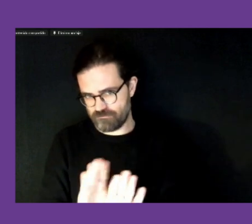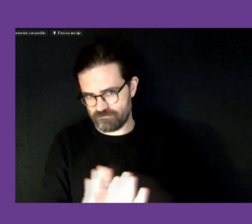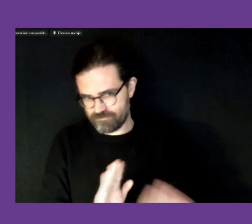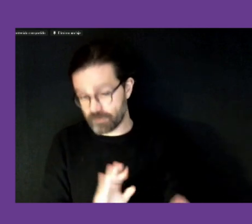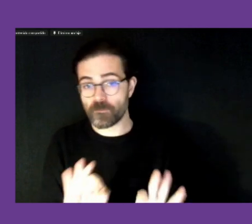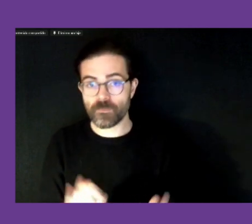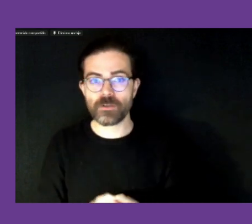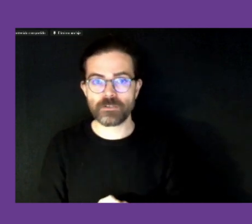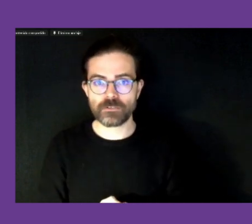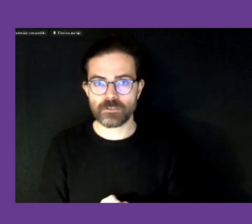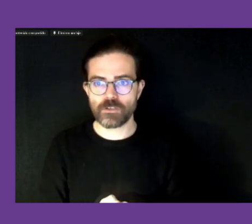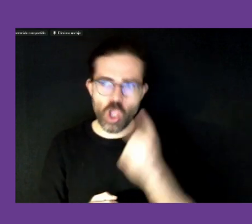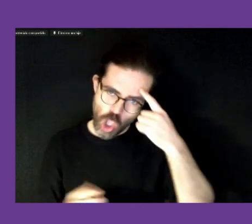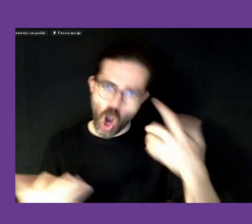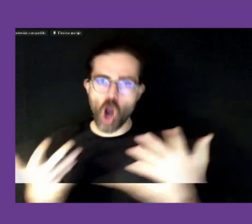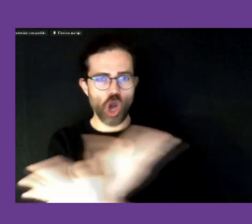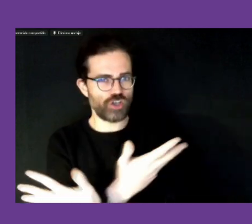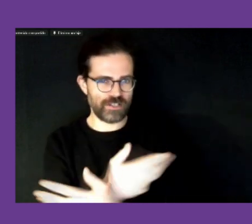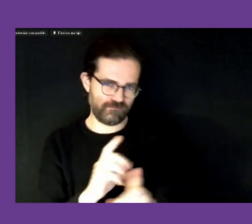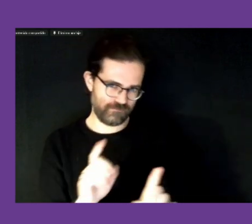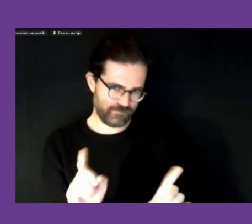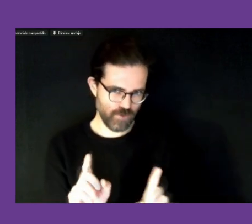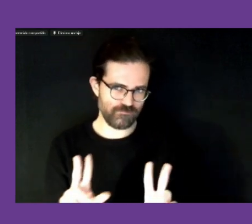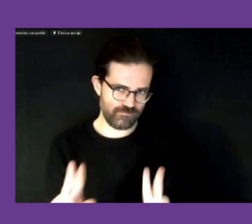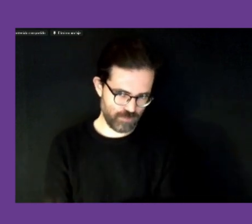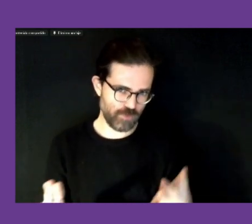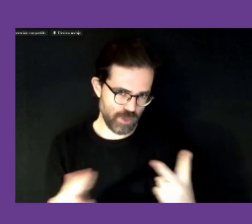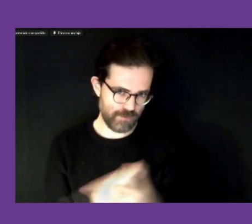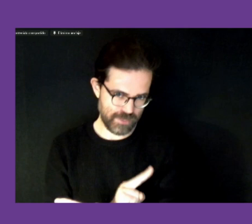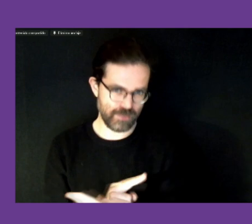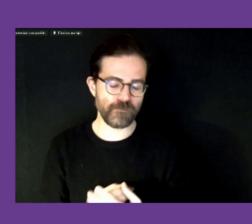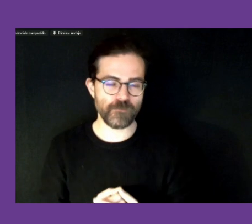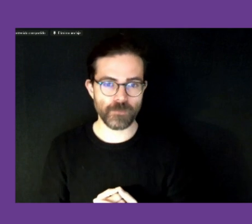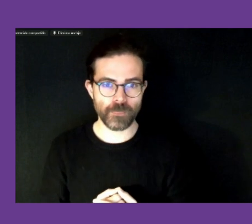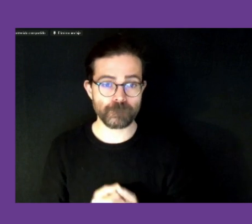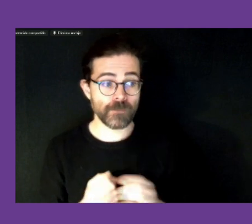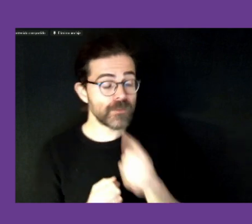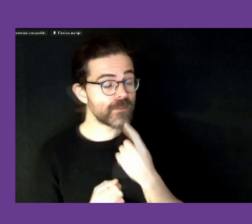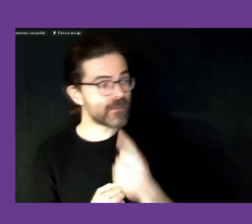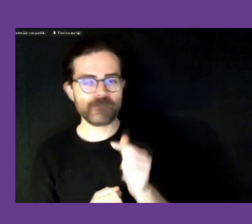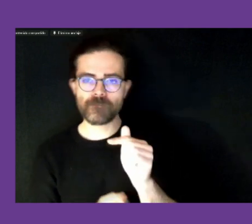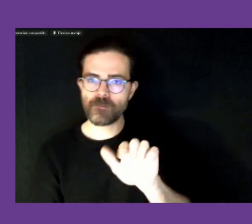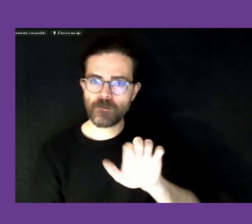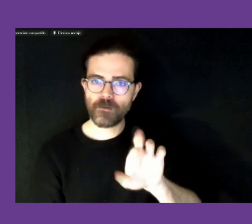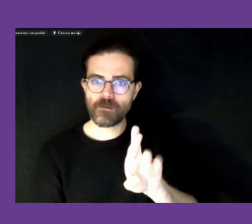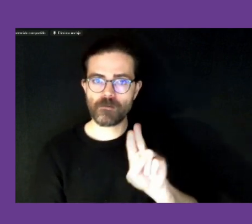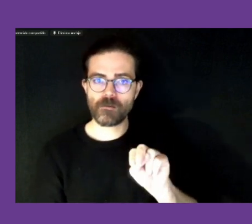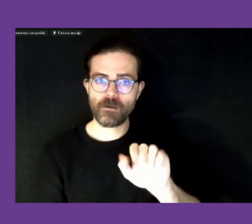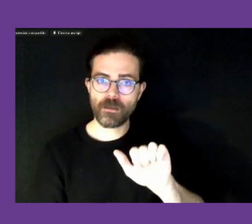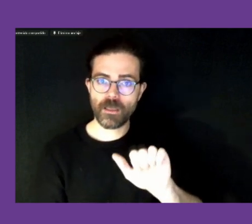there are no contradictions. And what I can add with Fernando is that in the standards, when you write the standards, in